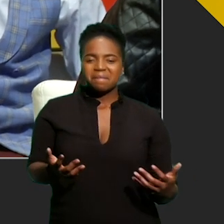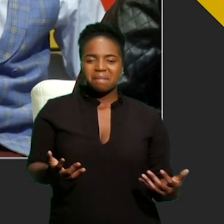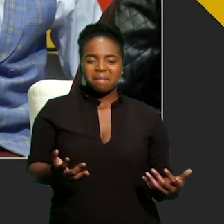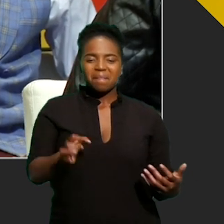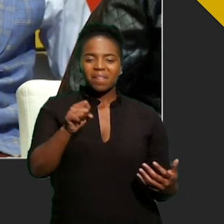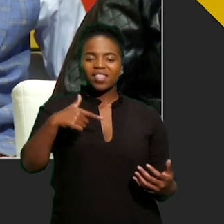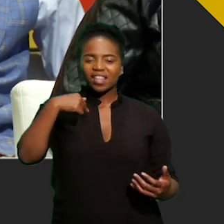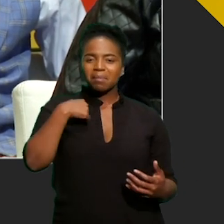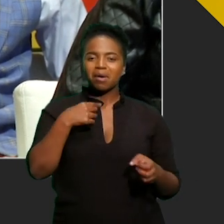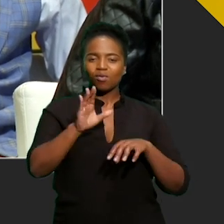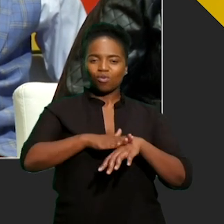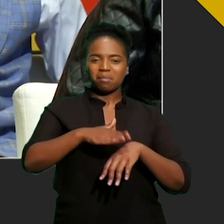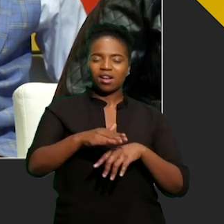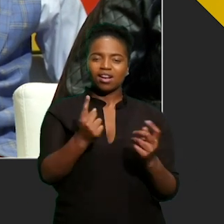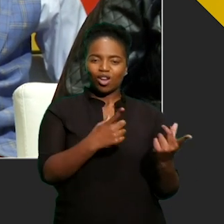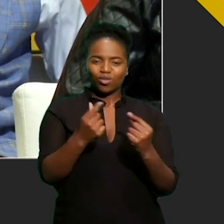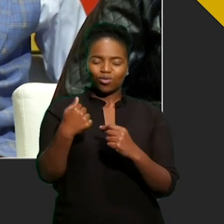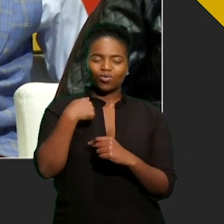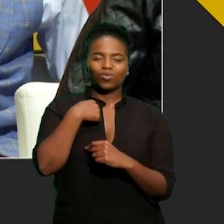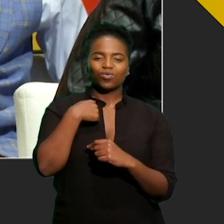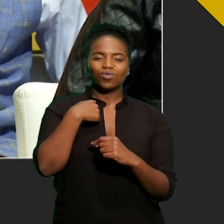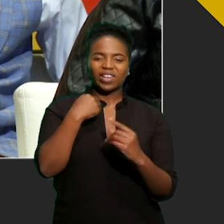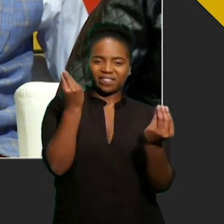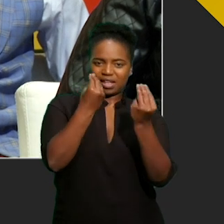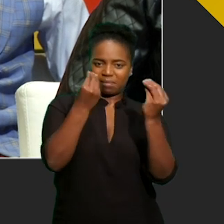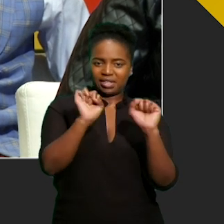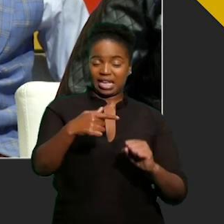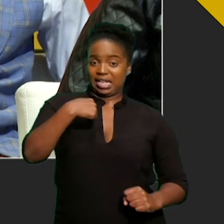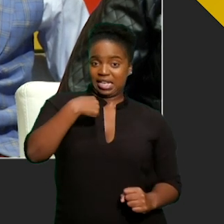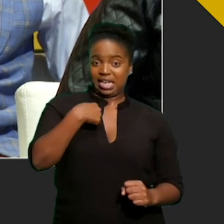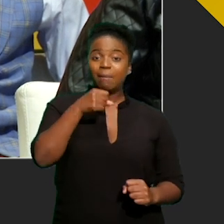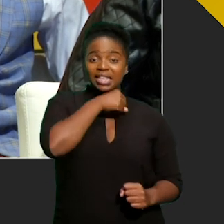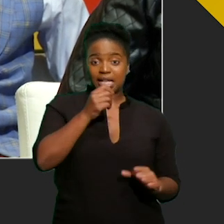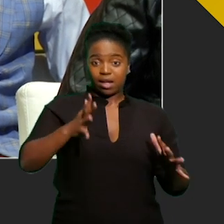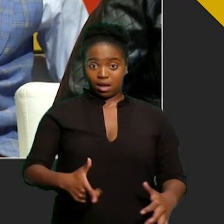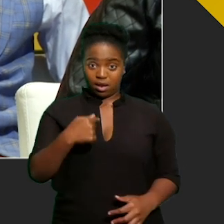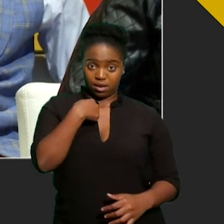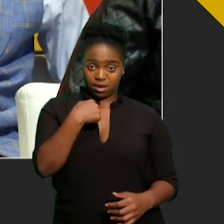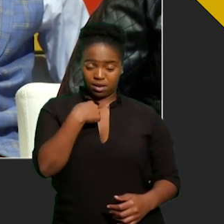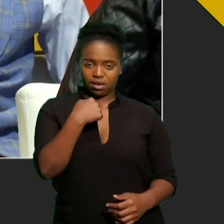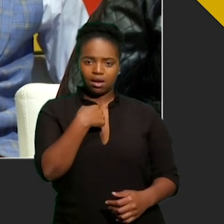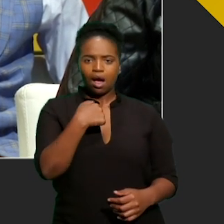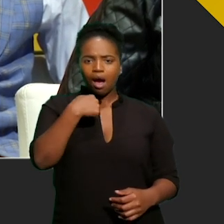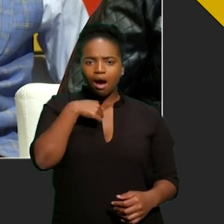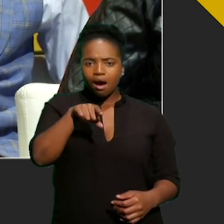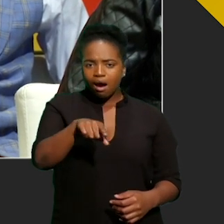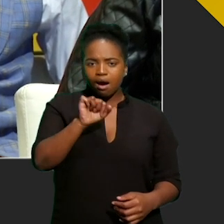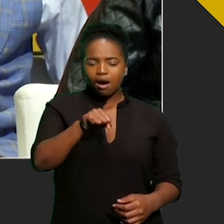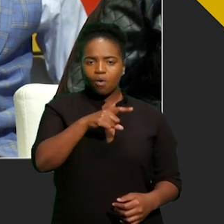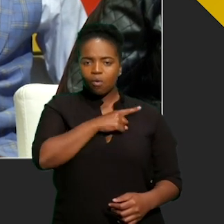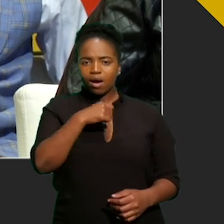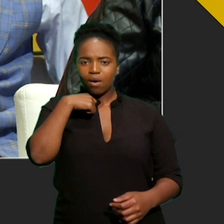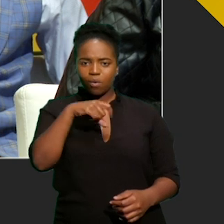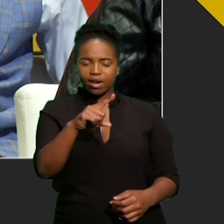Yeah. Yeah. And then, by Talo Savanna, I'm going to learn a musician. Yeah. And Leo, another journalist, is a little